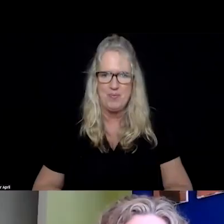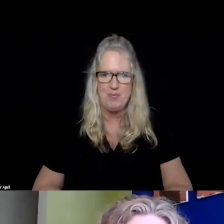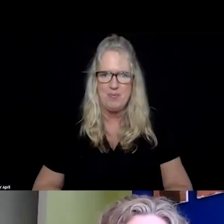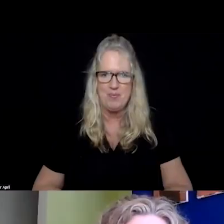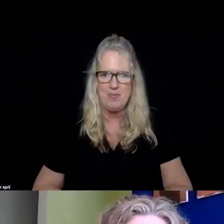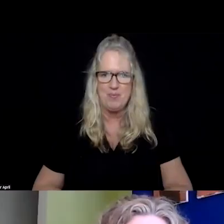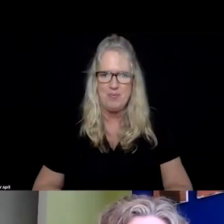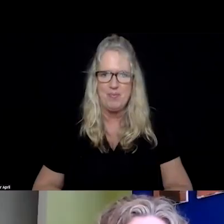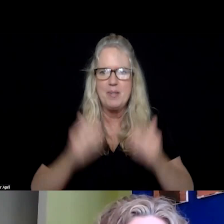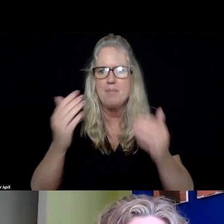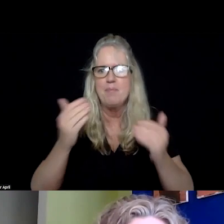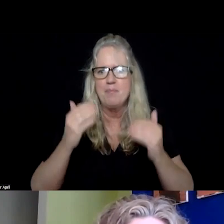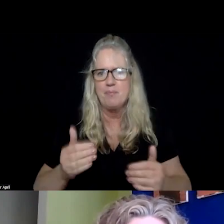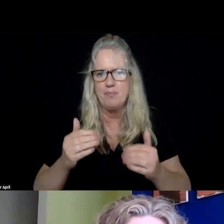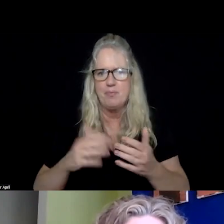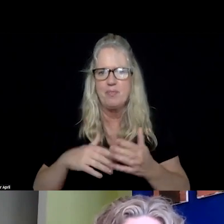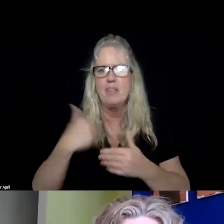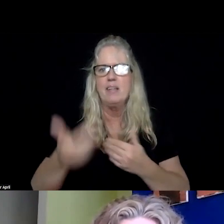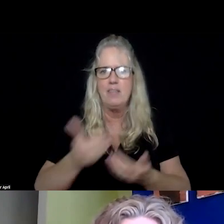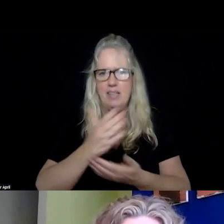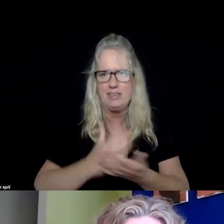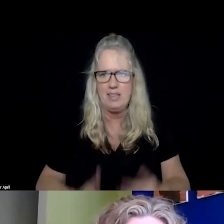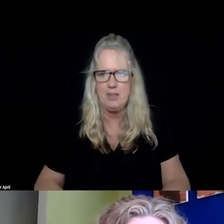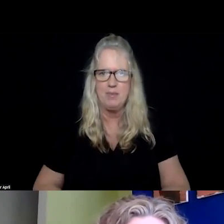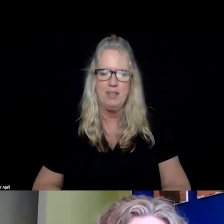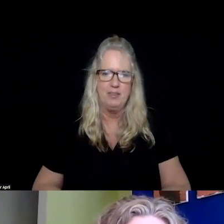And moving to the next segment.